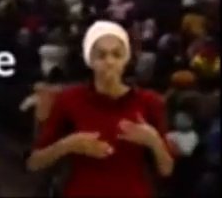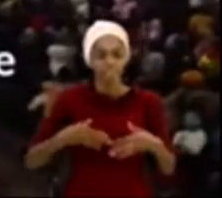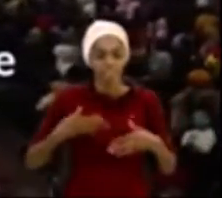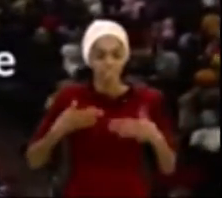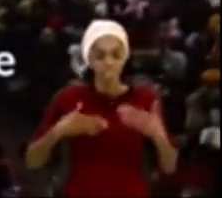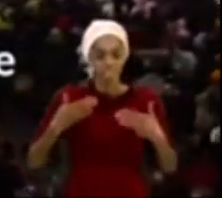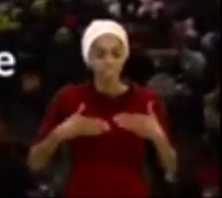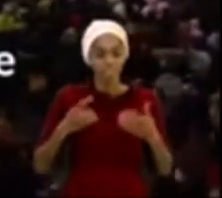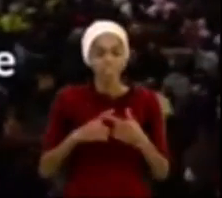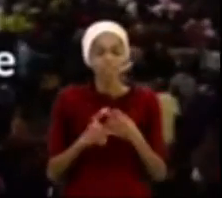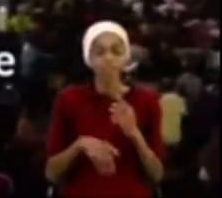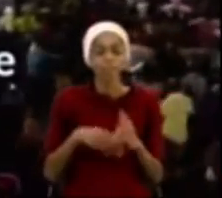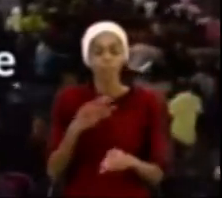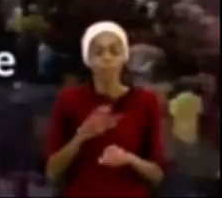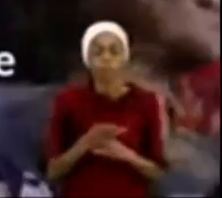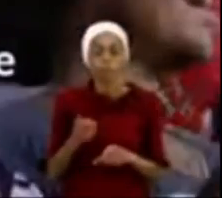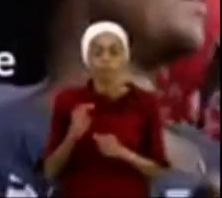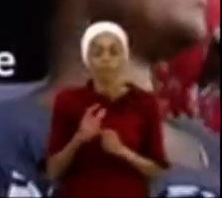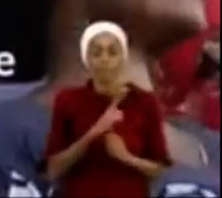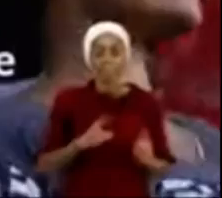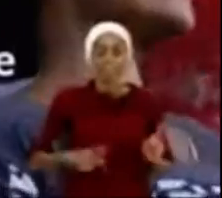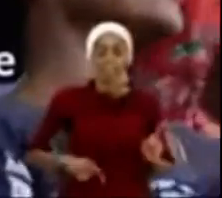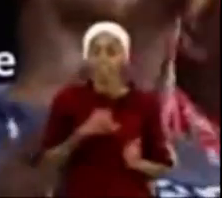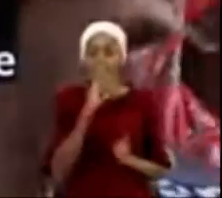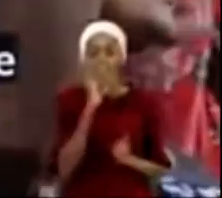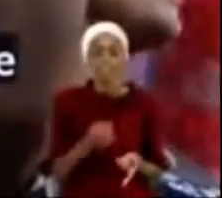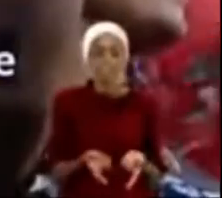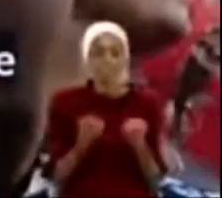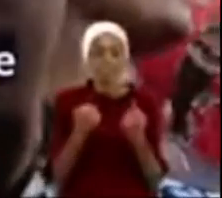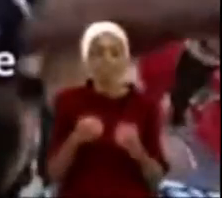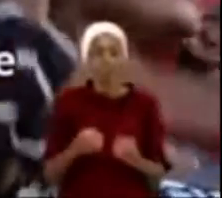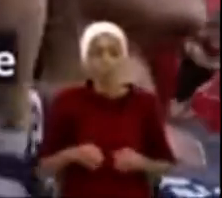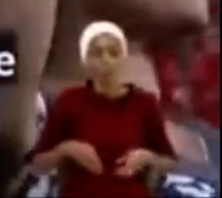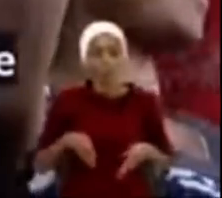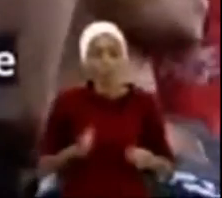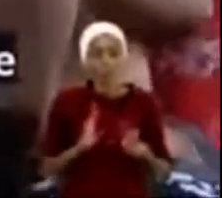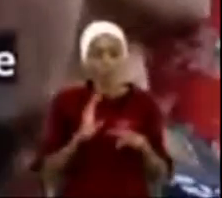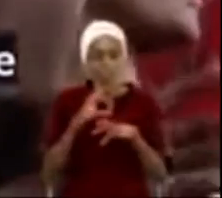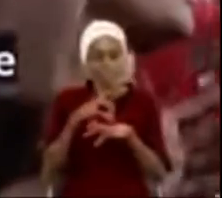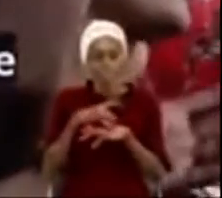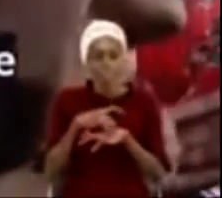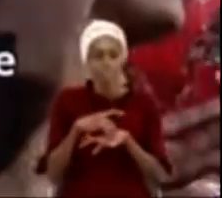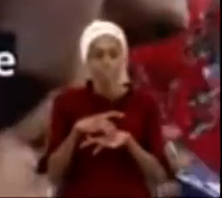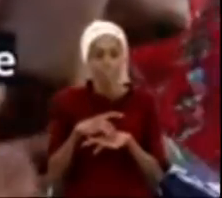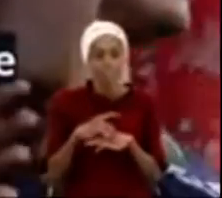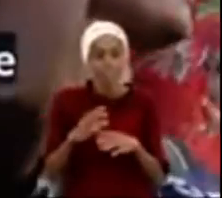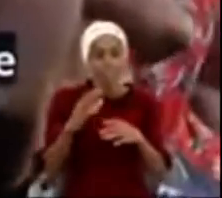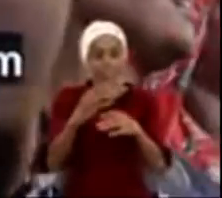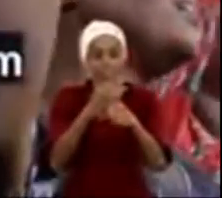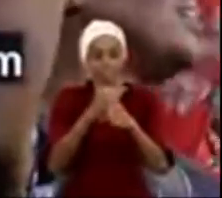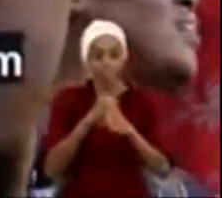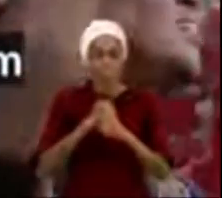come. Let earth receive her King.